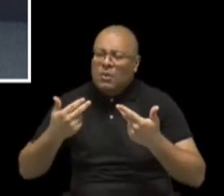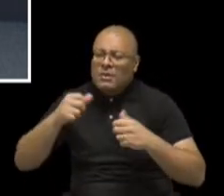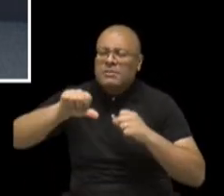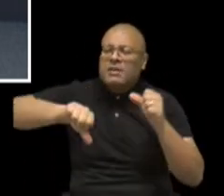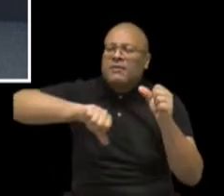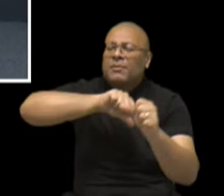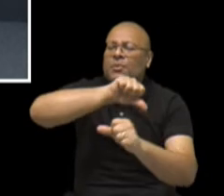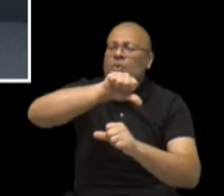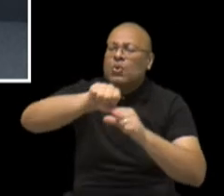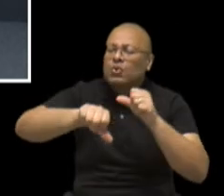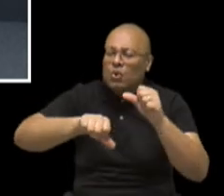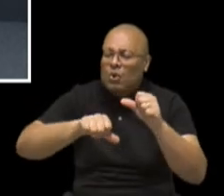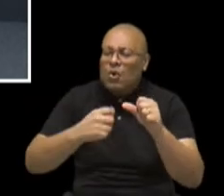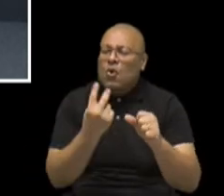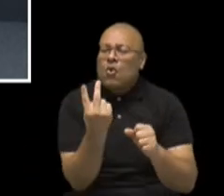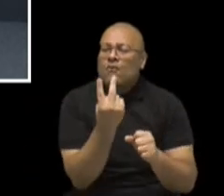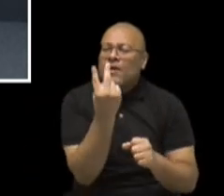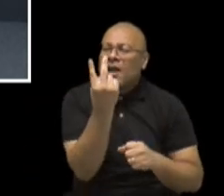as a core value.